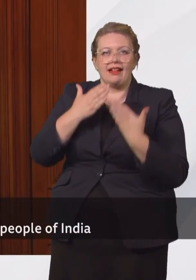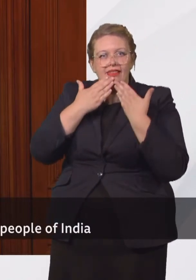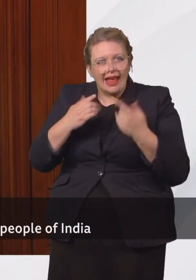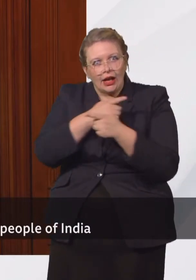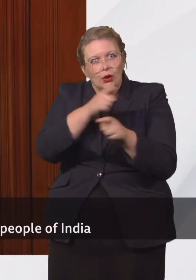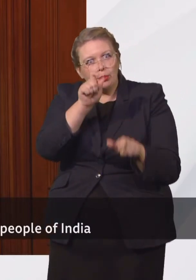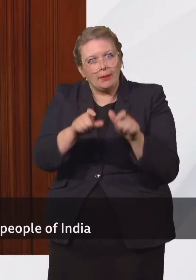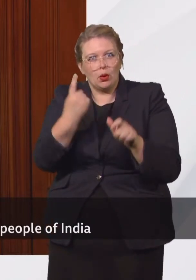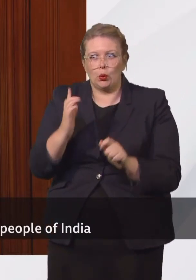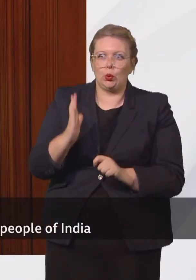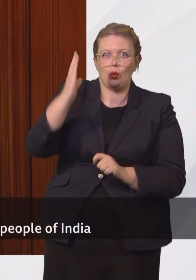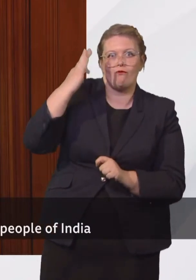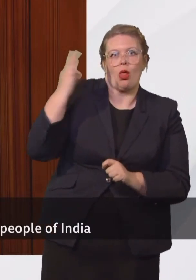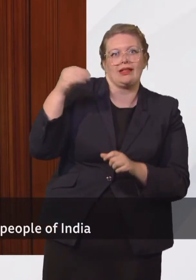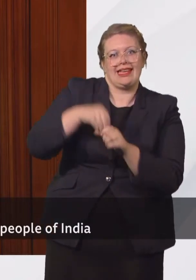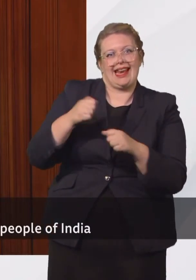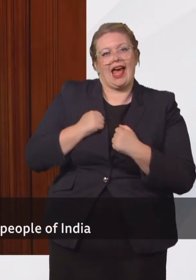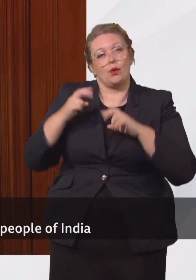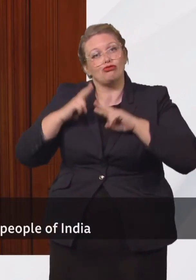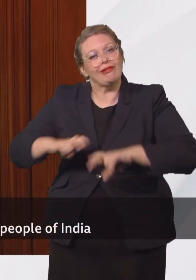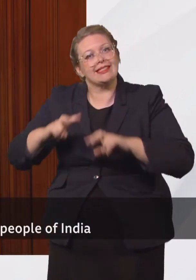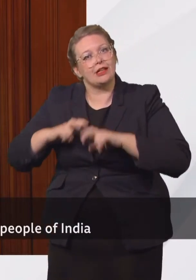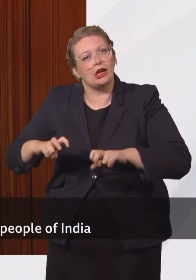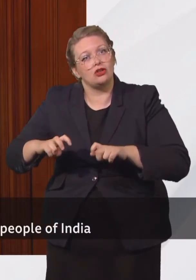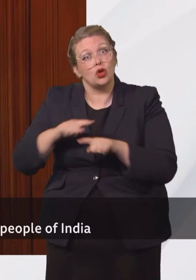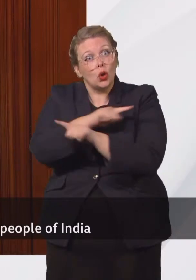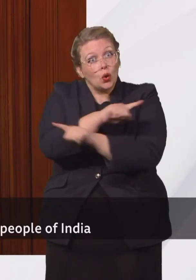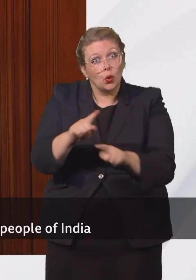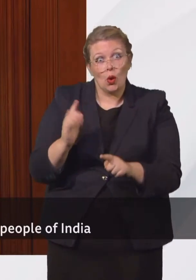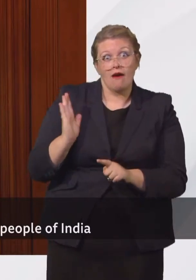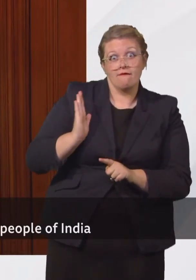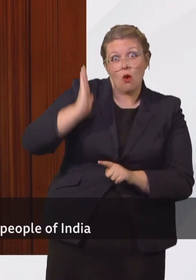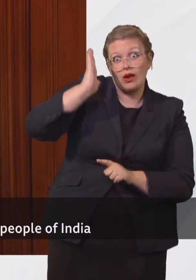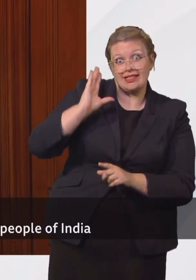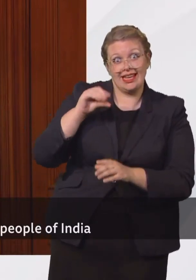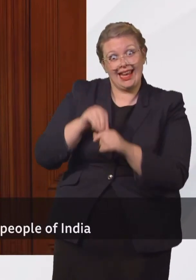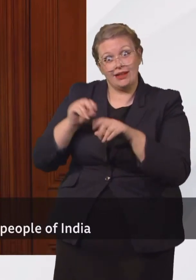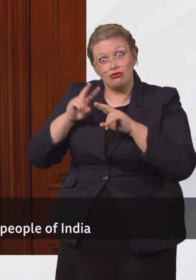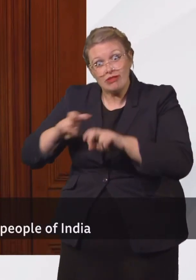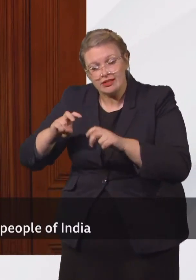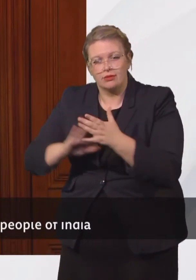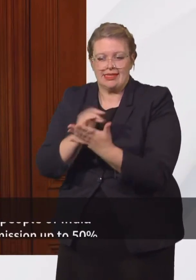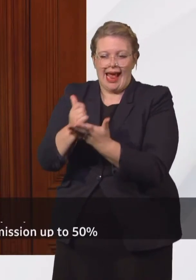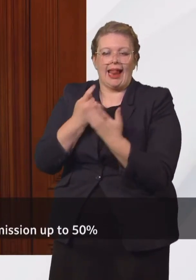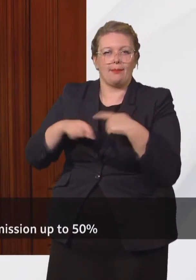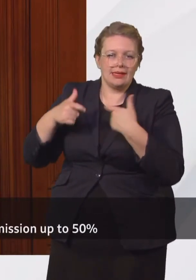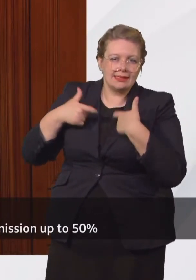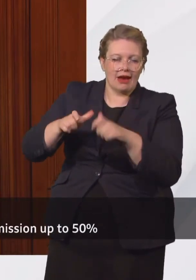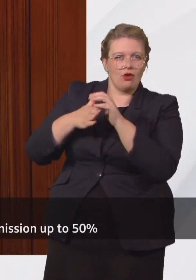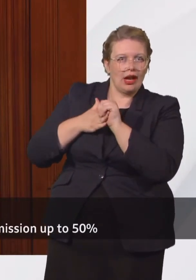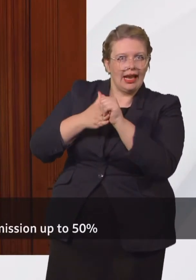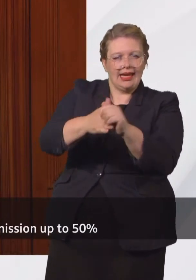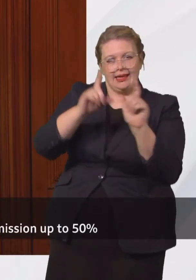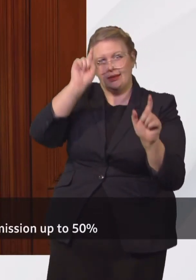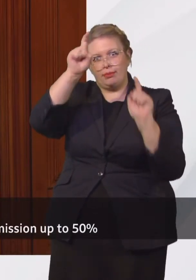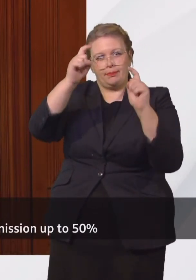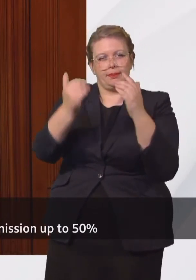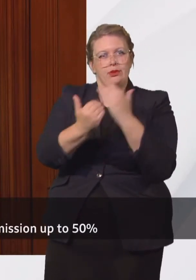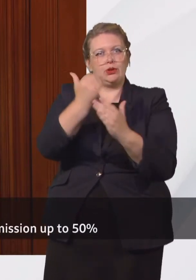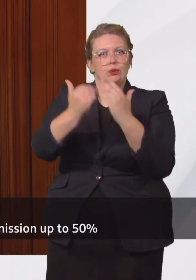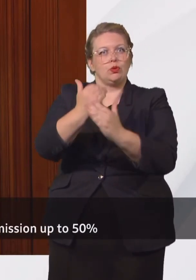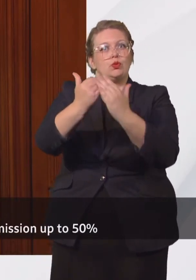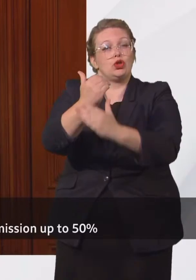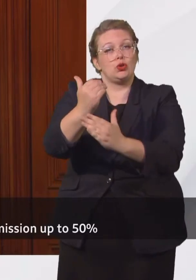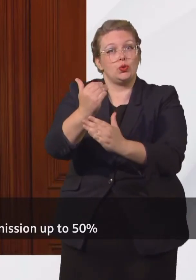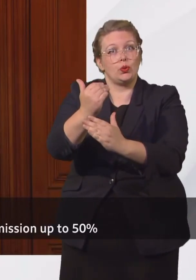keep engaging in research, because actually with your help, we can continue to be a global leader. And remember that we are now taking